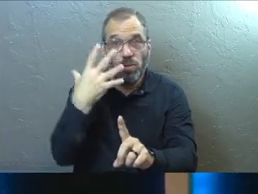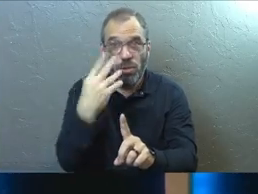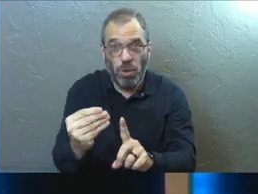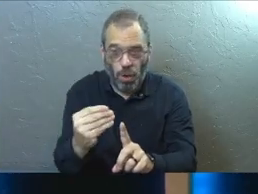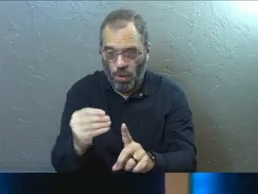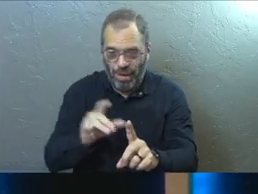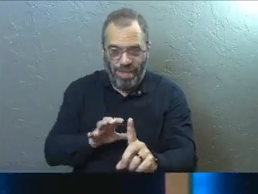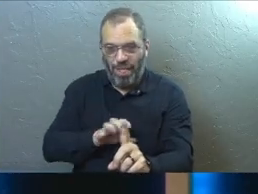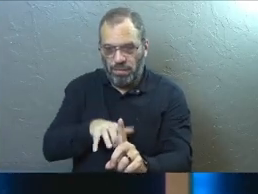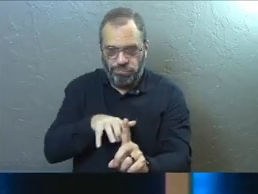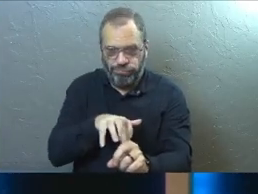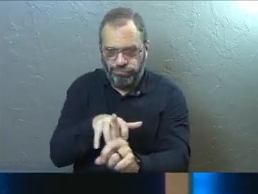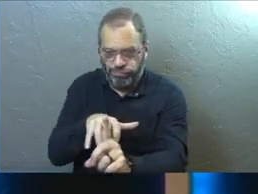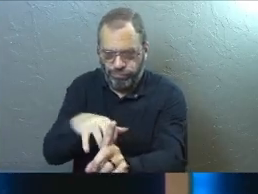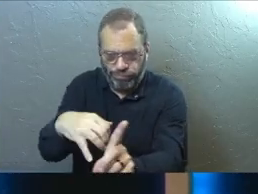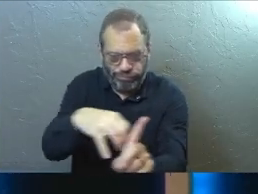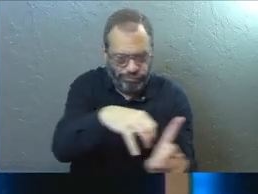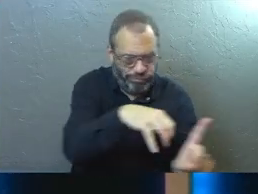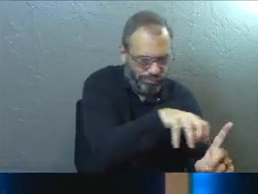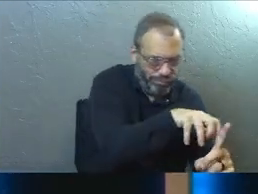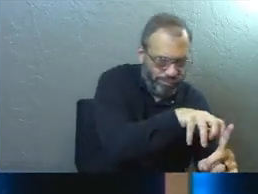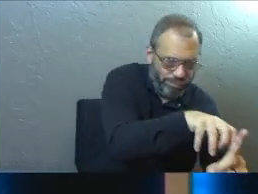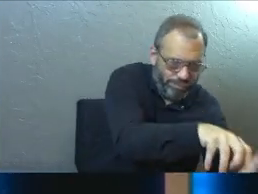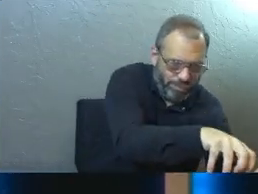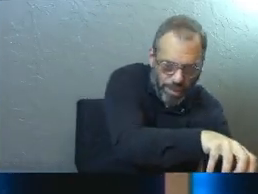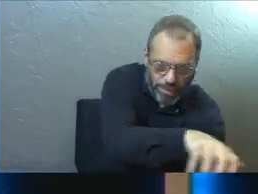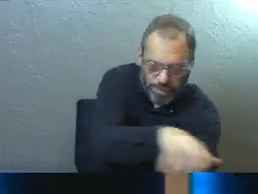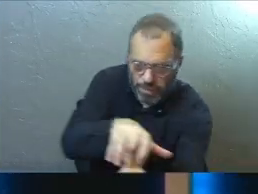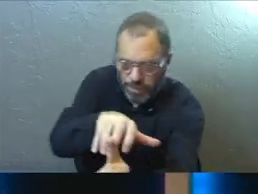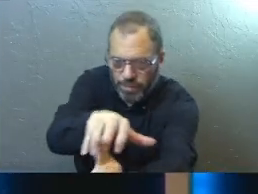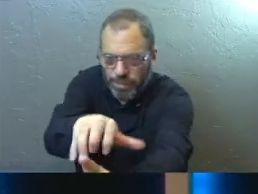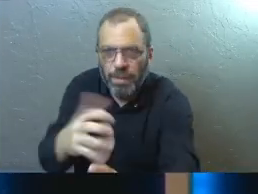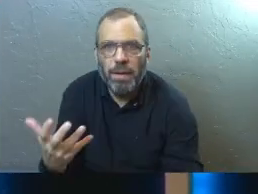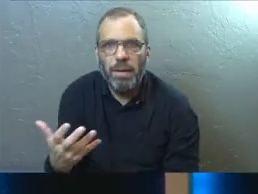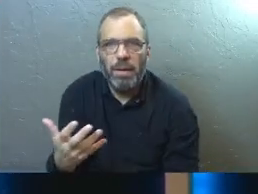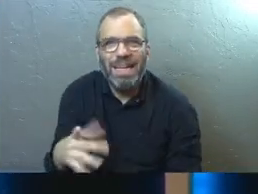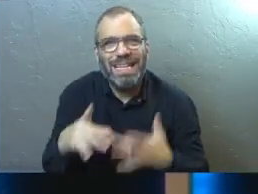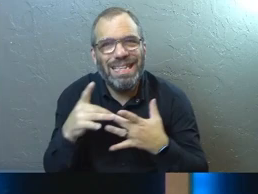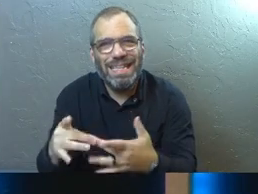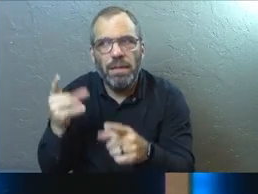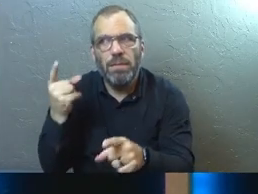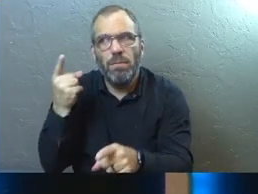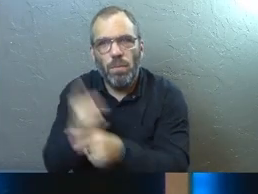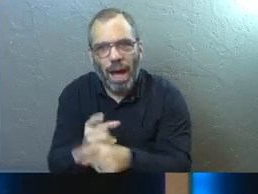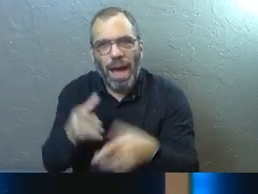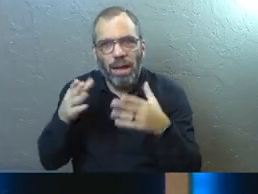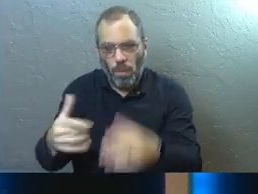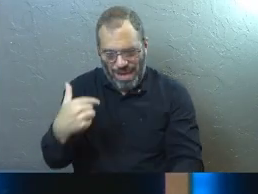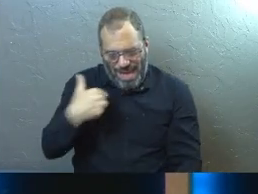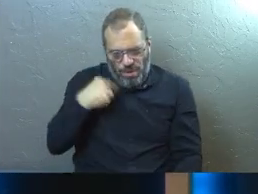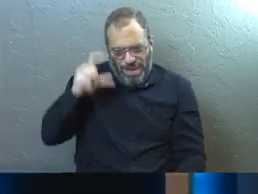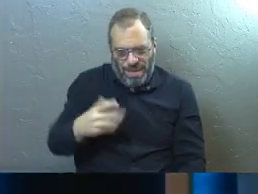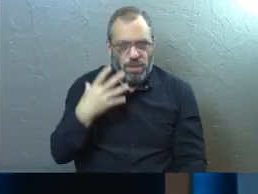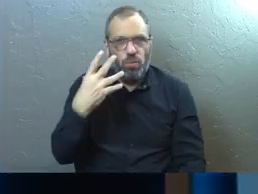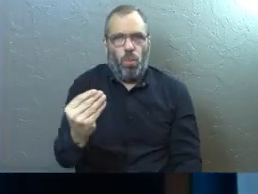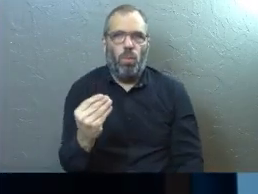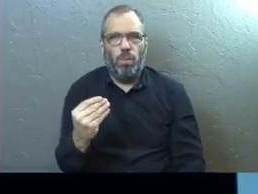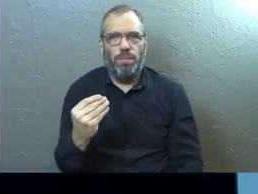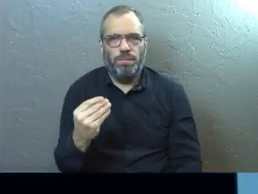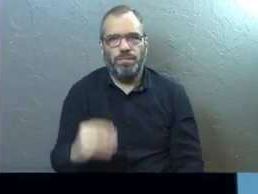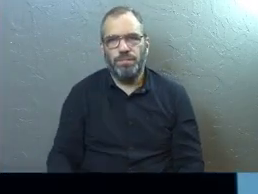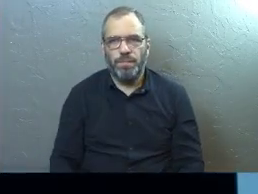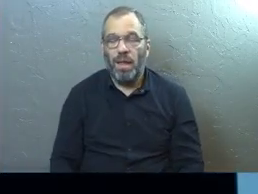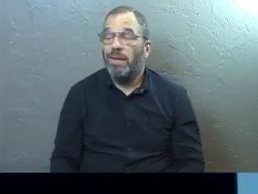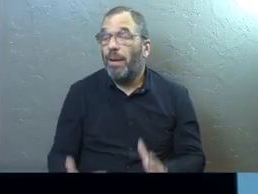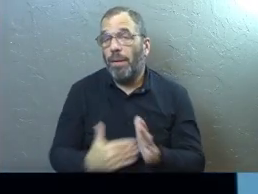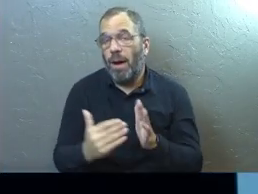and is going to guide and is going to correct and is going to bring us back in so he can lead us in the direction that we need to go.